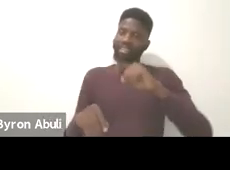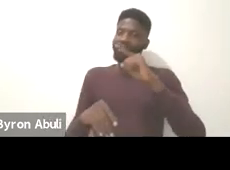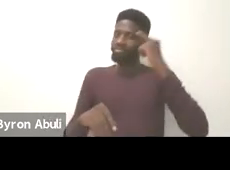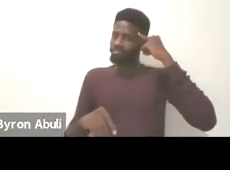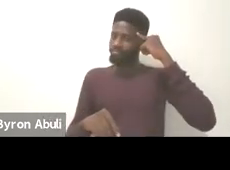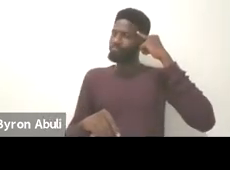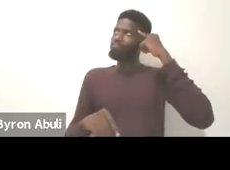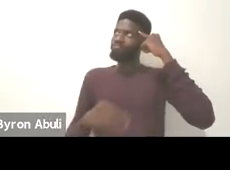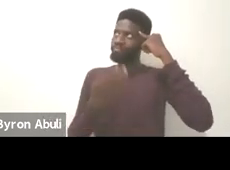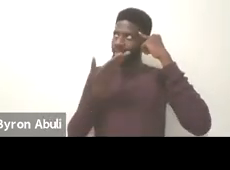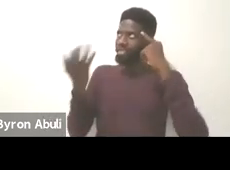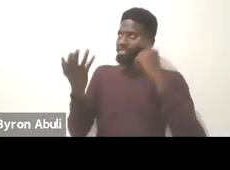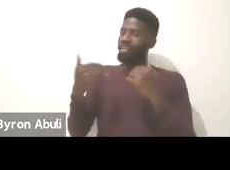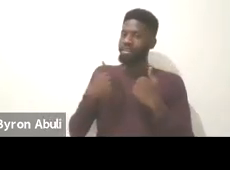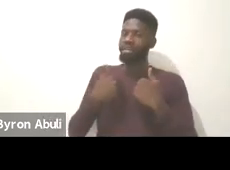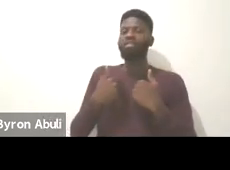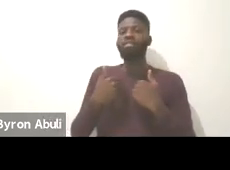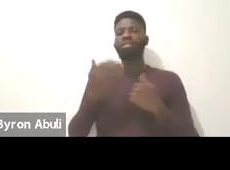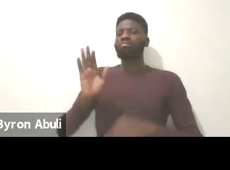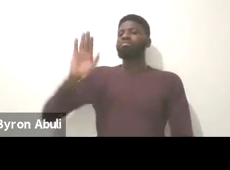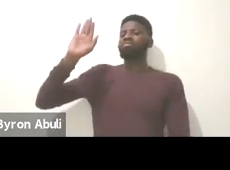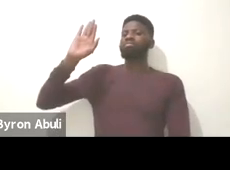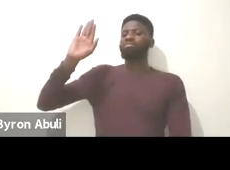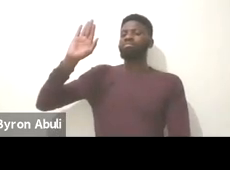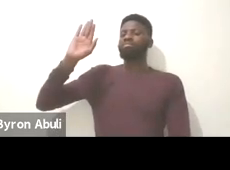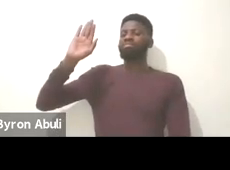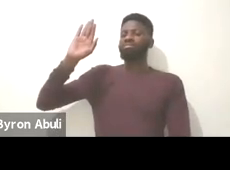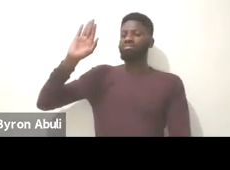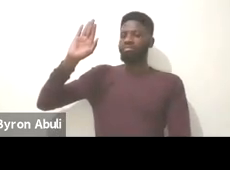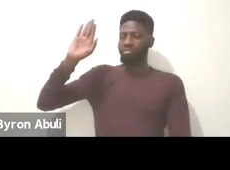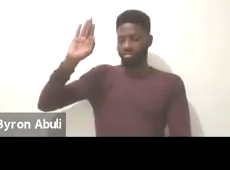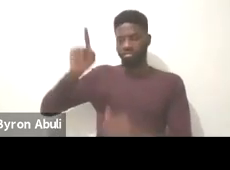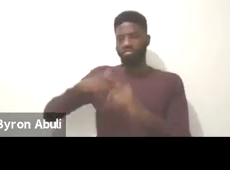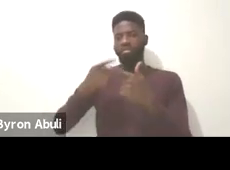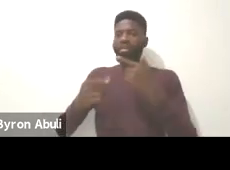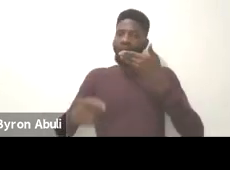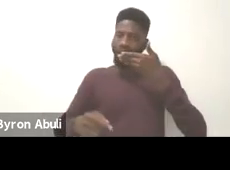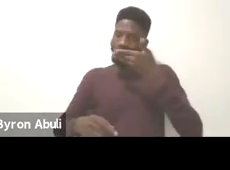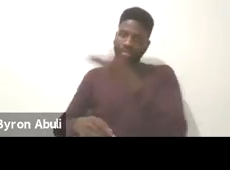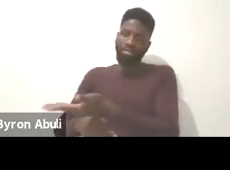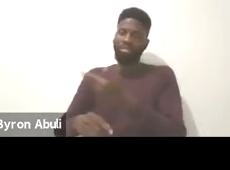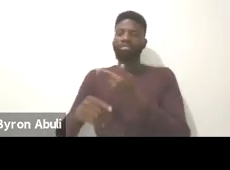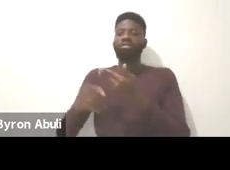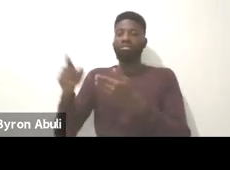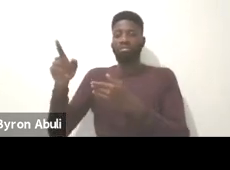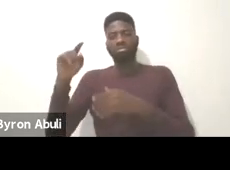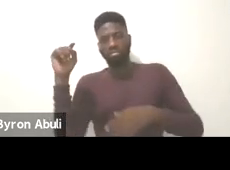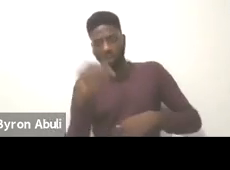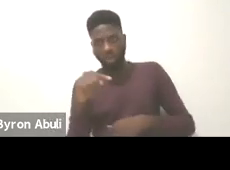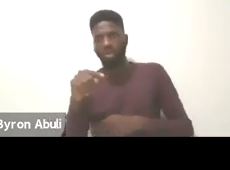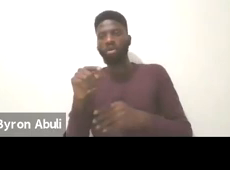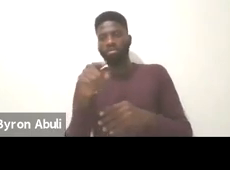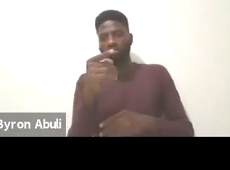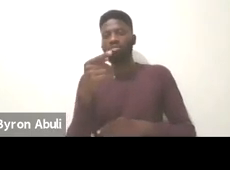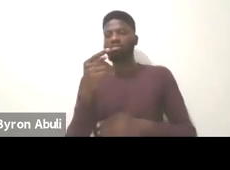have an answer for it, just raise your hand, answer, and then you'll be given an opportunity to speak.